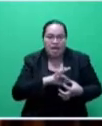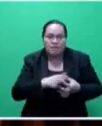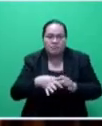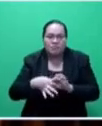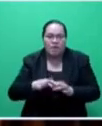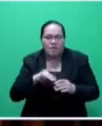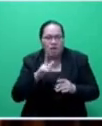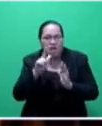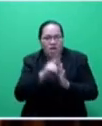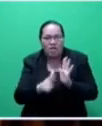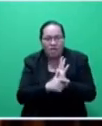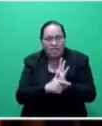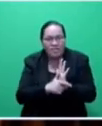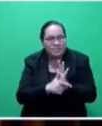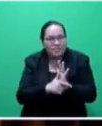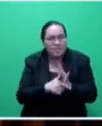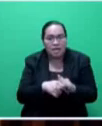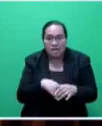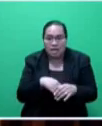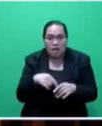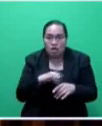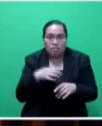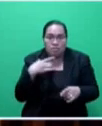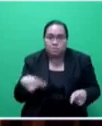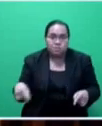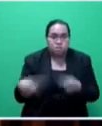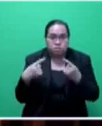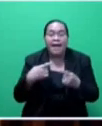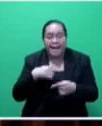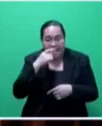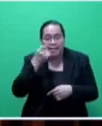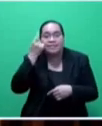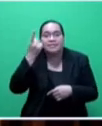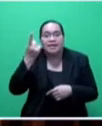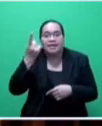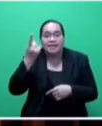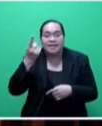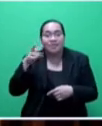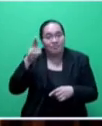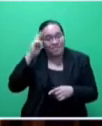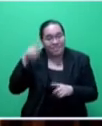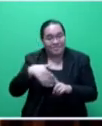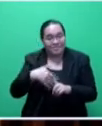This is not because we oppose the change, Mr. Speaker. I can understand the